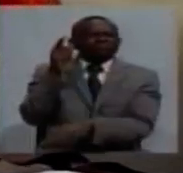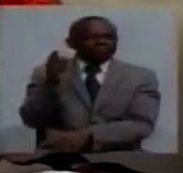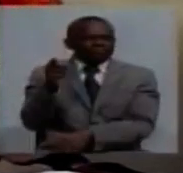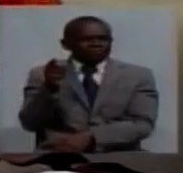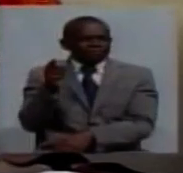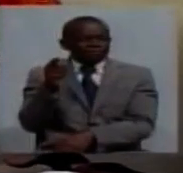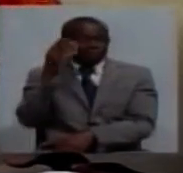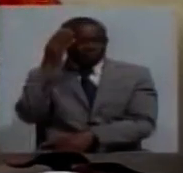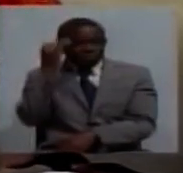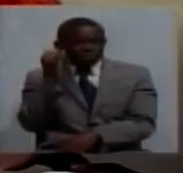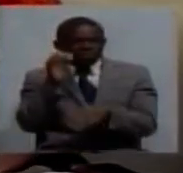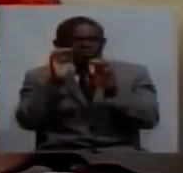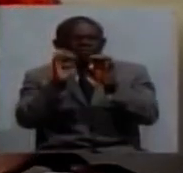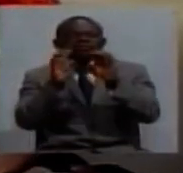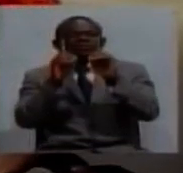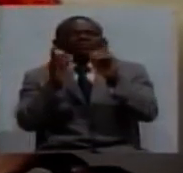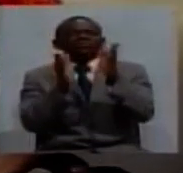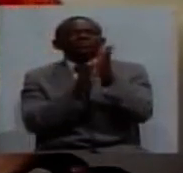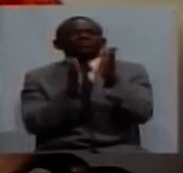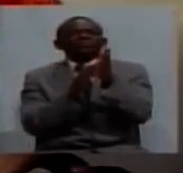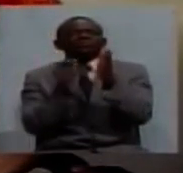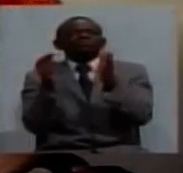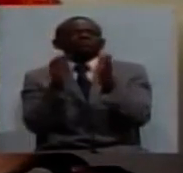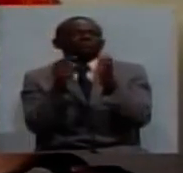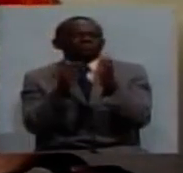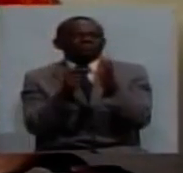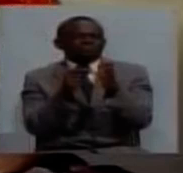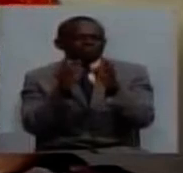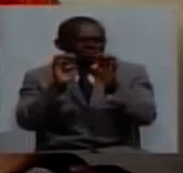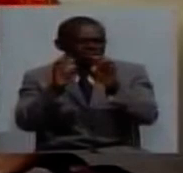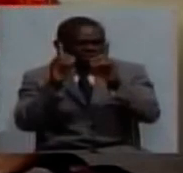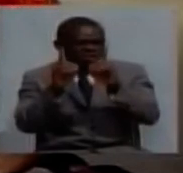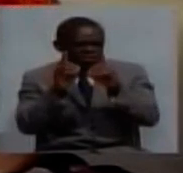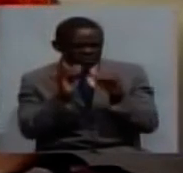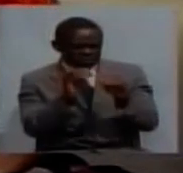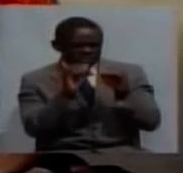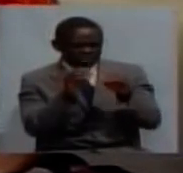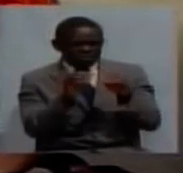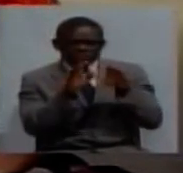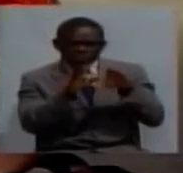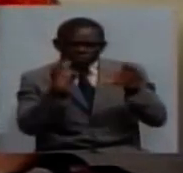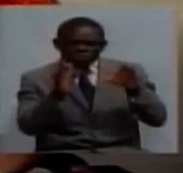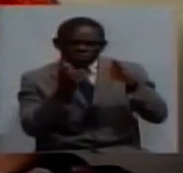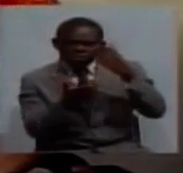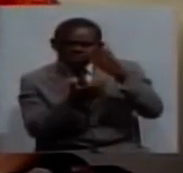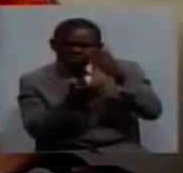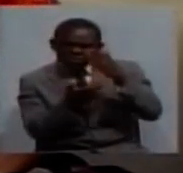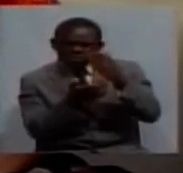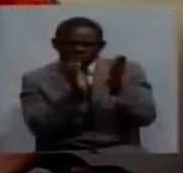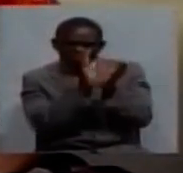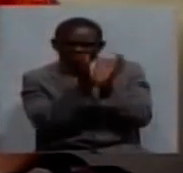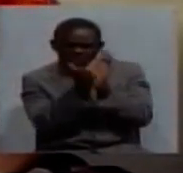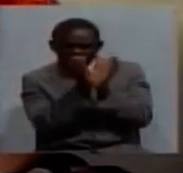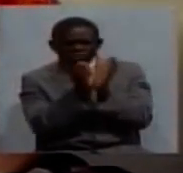education in being open-minded, education in this technological era to be able to take on technology and use it to